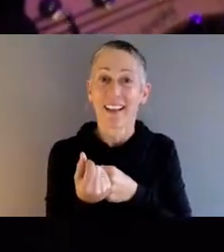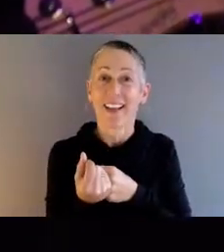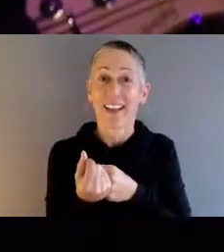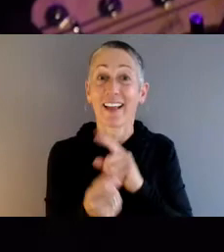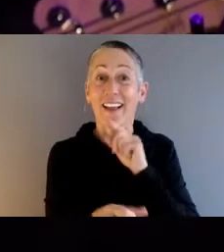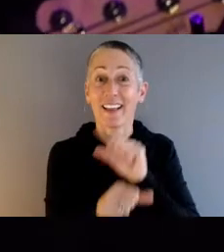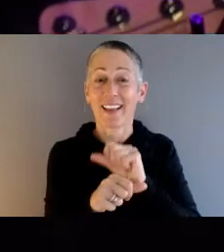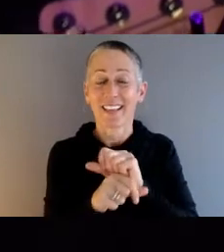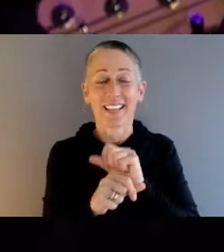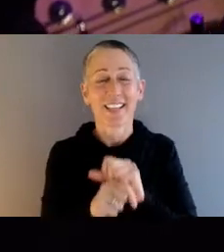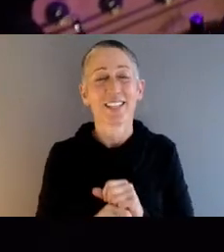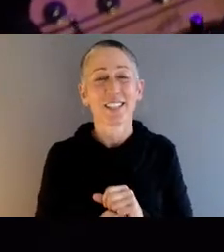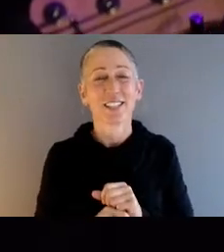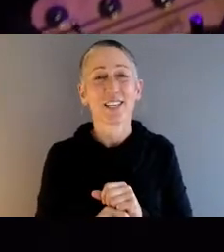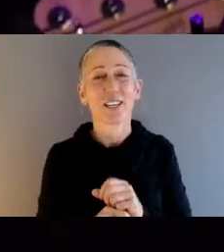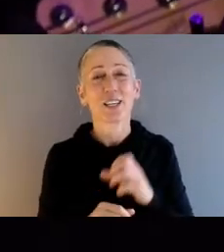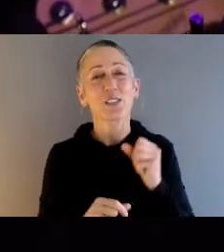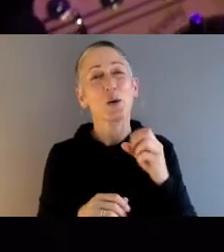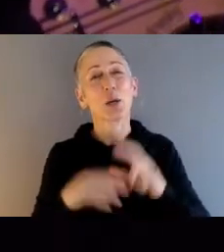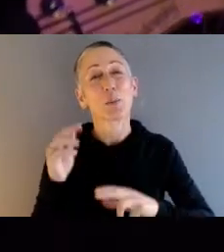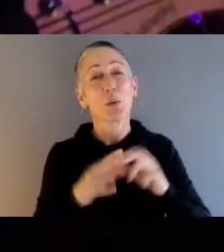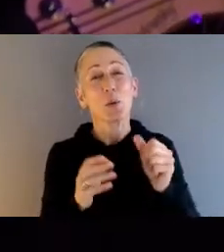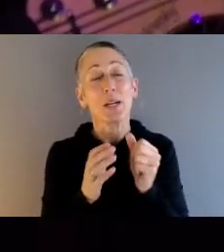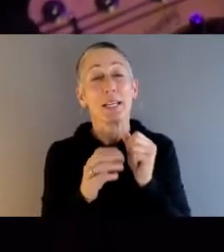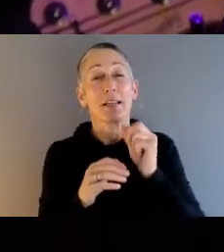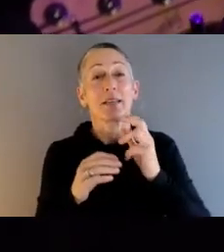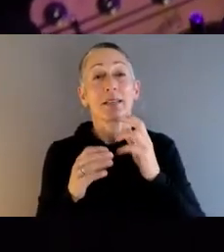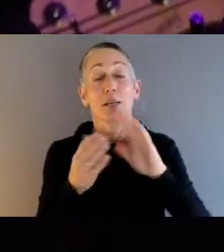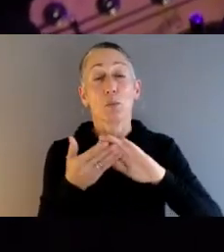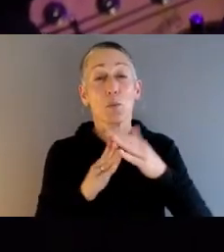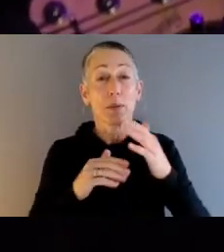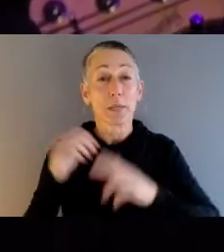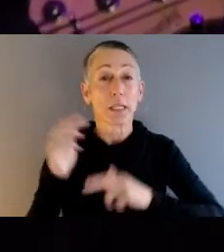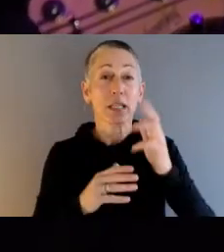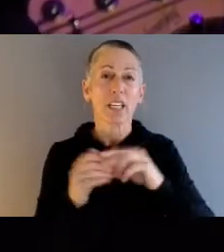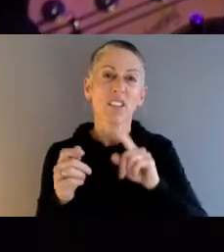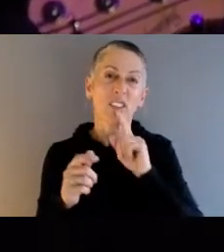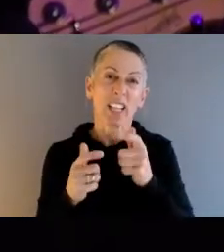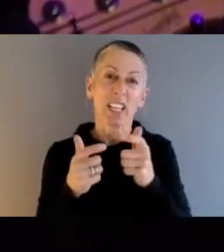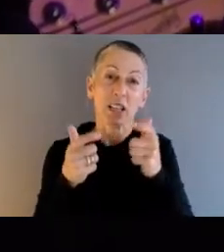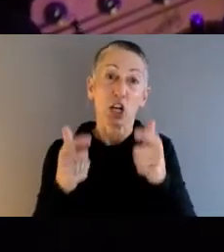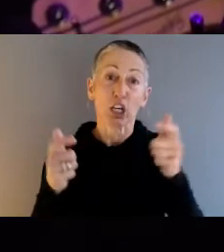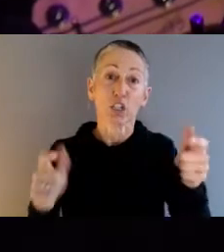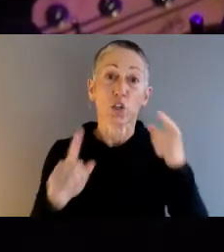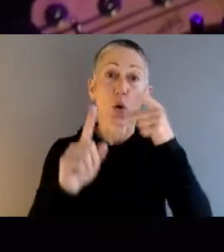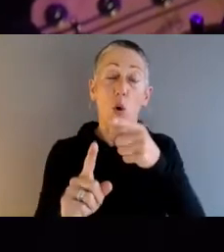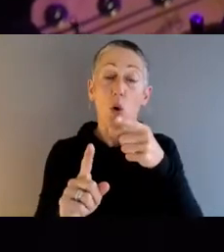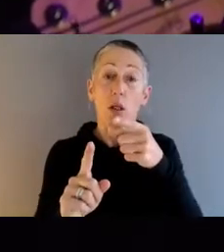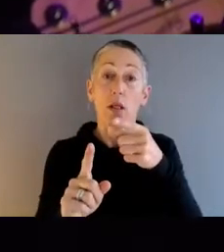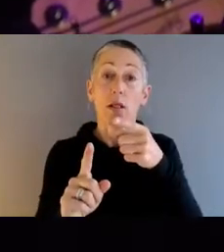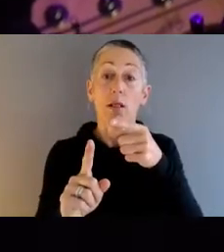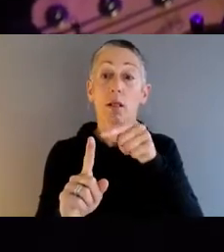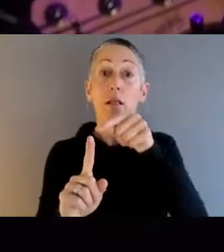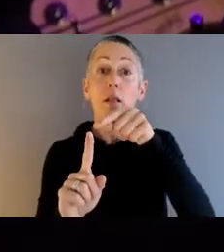But building the community is all part of a bigger goal. What we're really doing is we're changing the industry because there is power